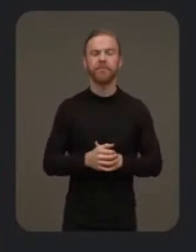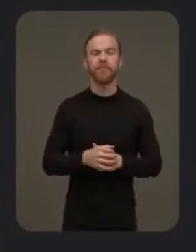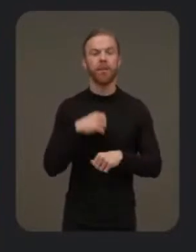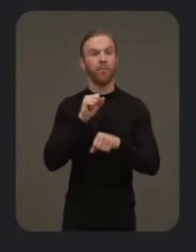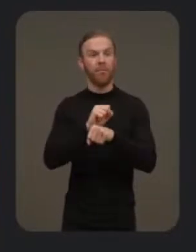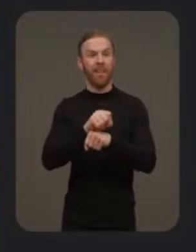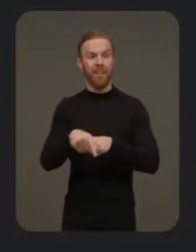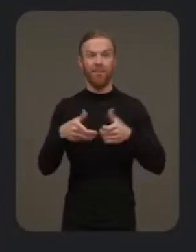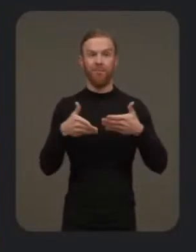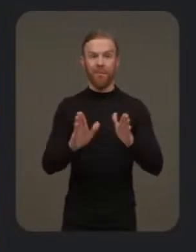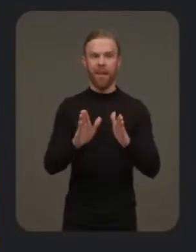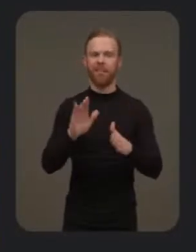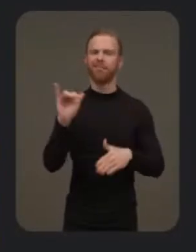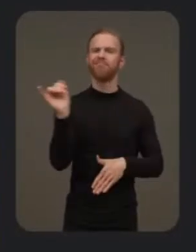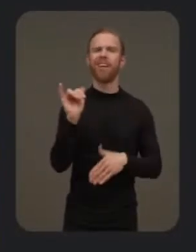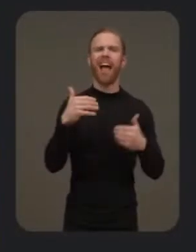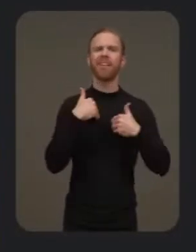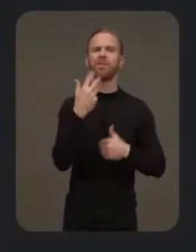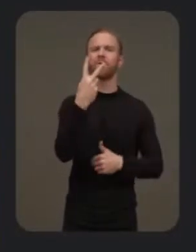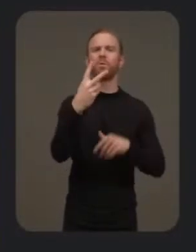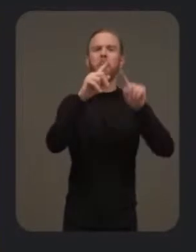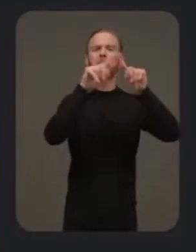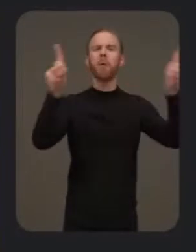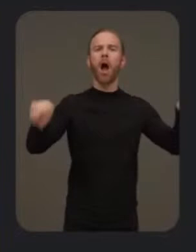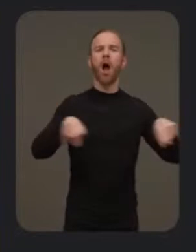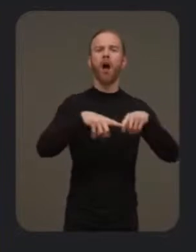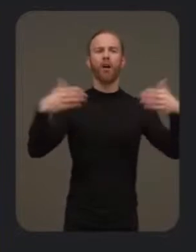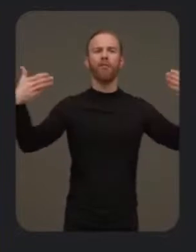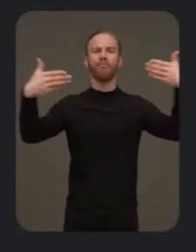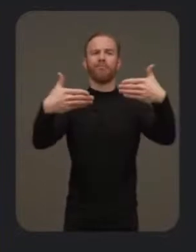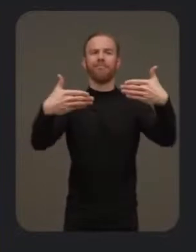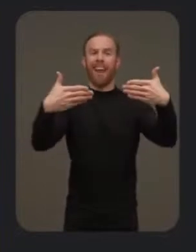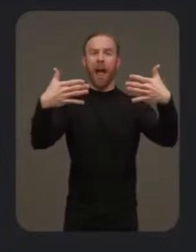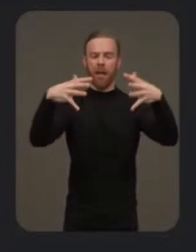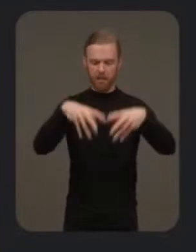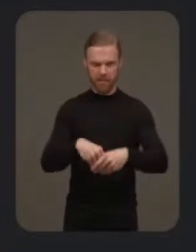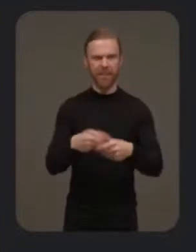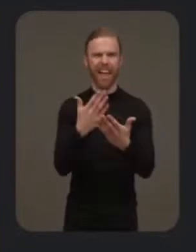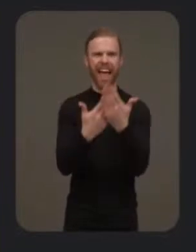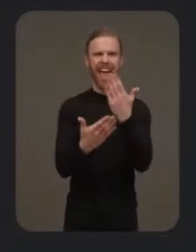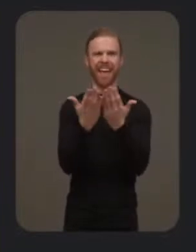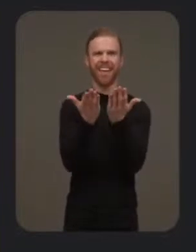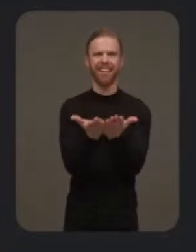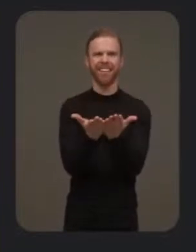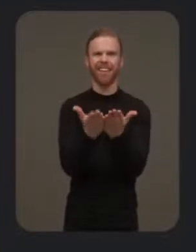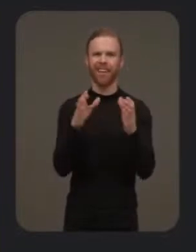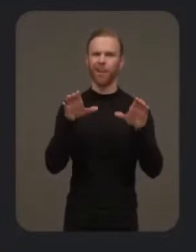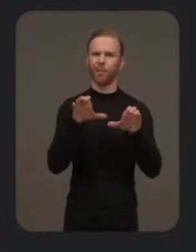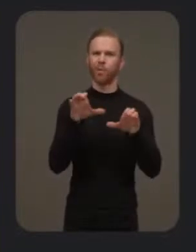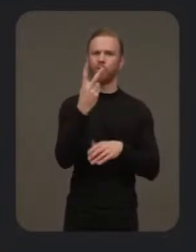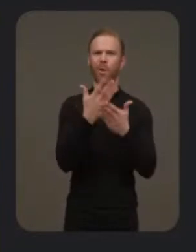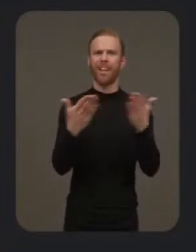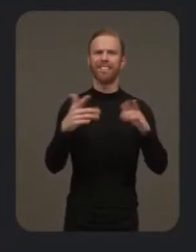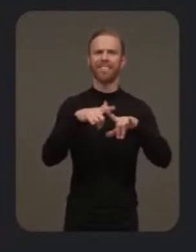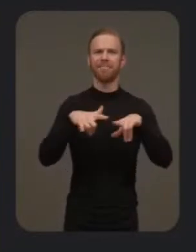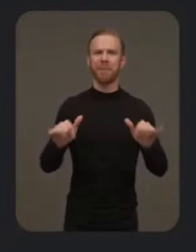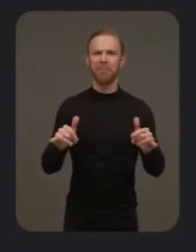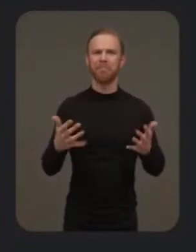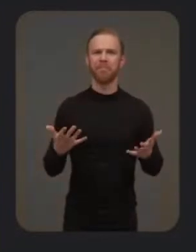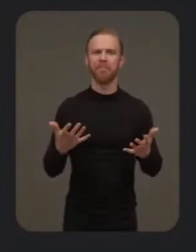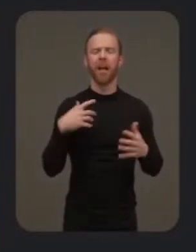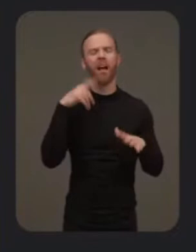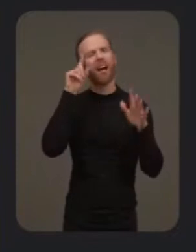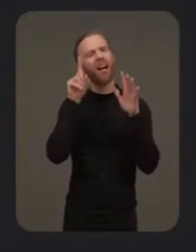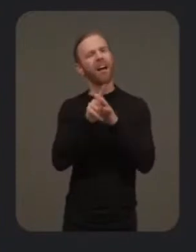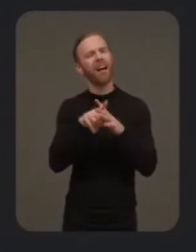like having a dual monitor set up in the palm of my hand, allowing me to do two things at once. Which reminds me, I should probably send